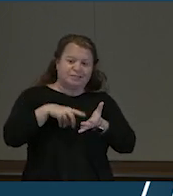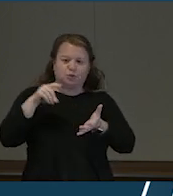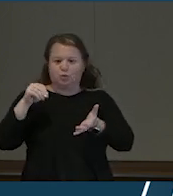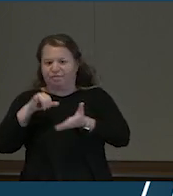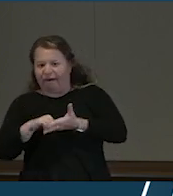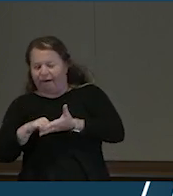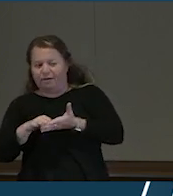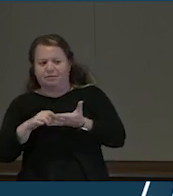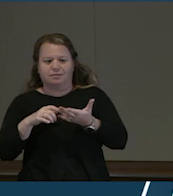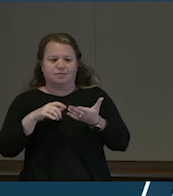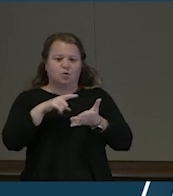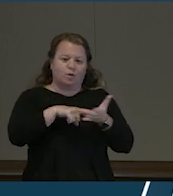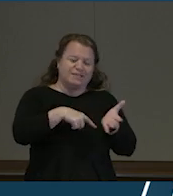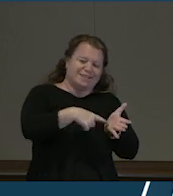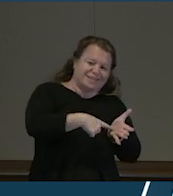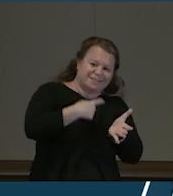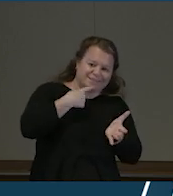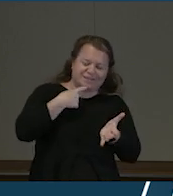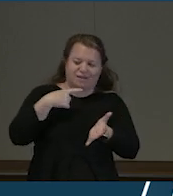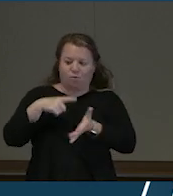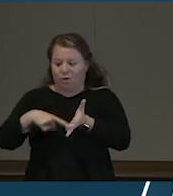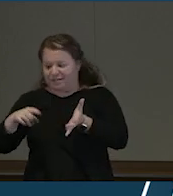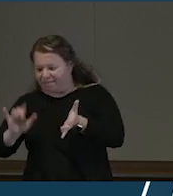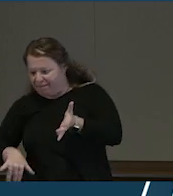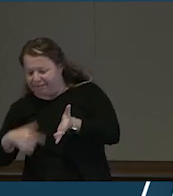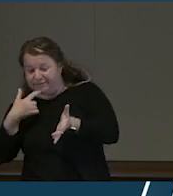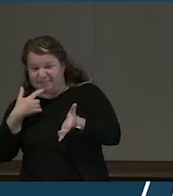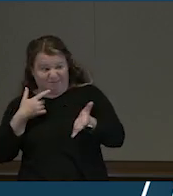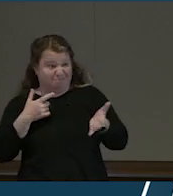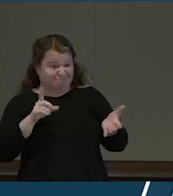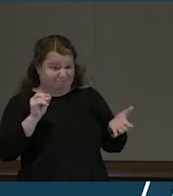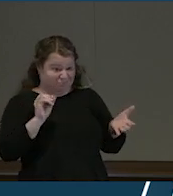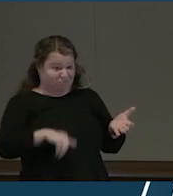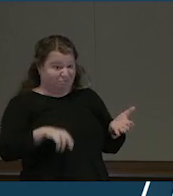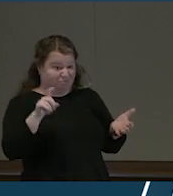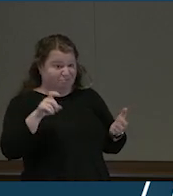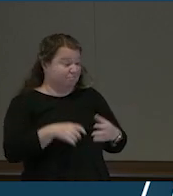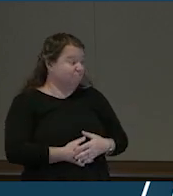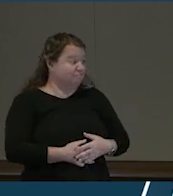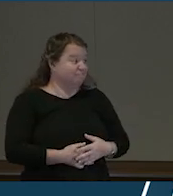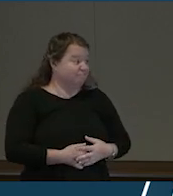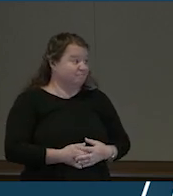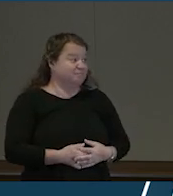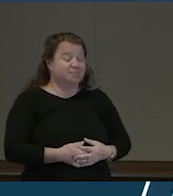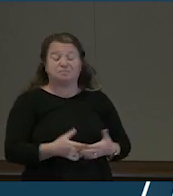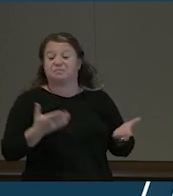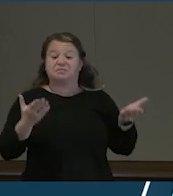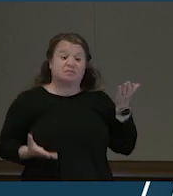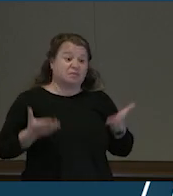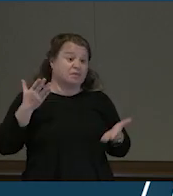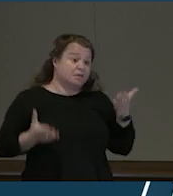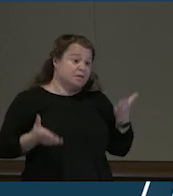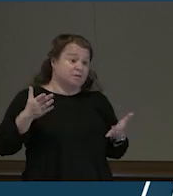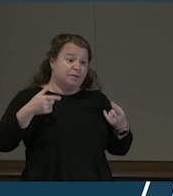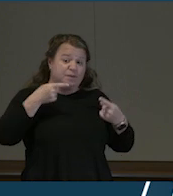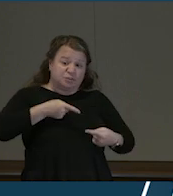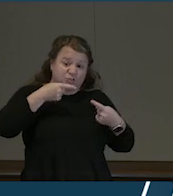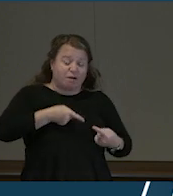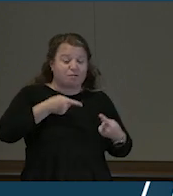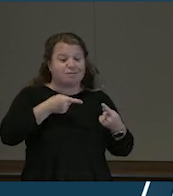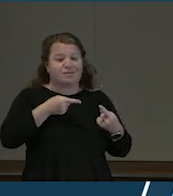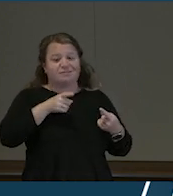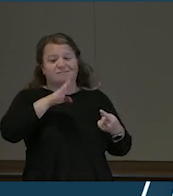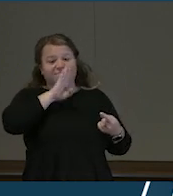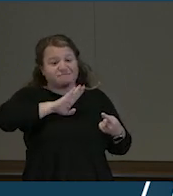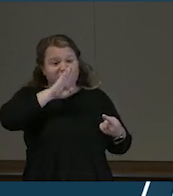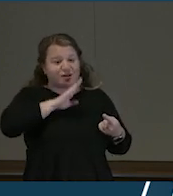that? What does the bird say? What does this say? Right? Maybe, again, we're struggling. You get frustrated. There's